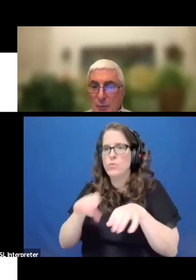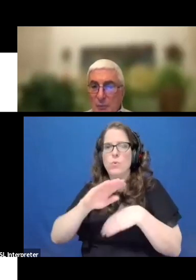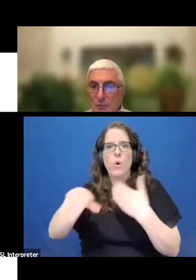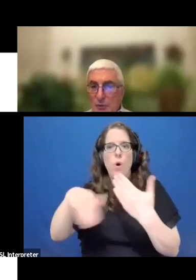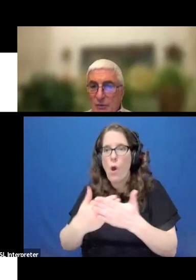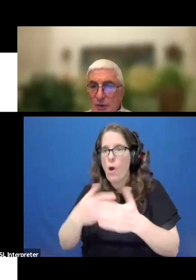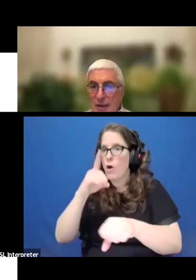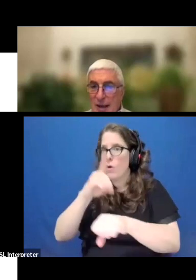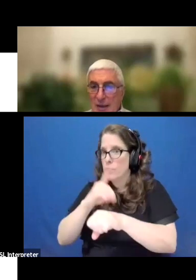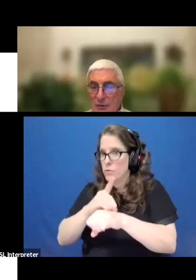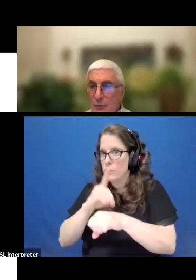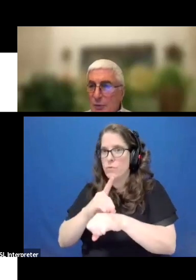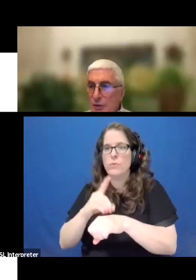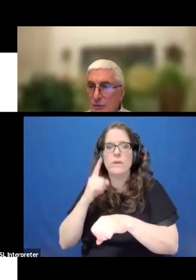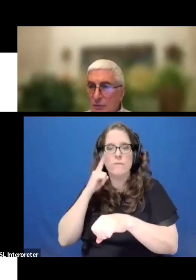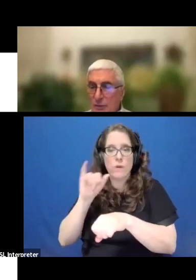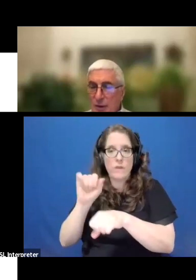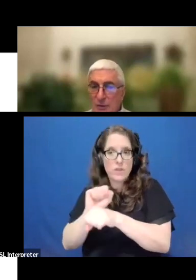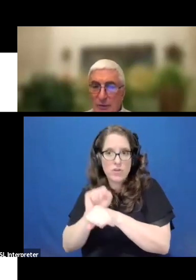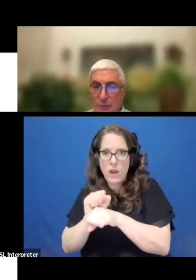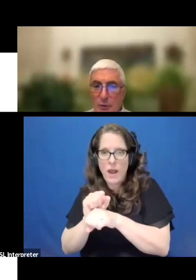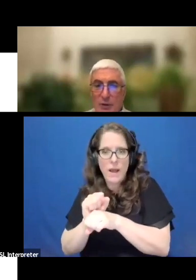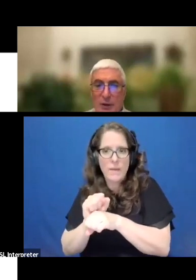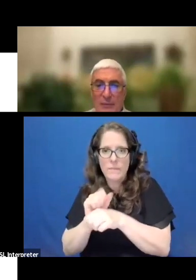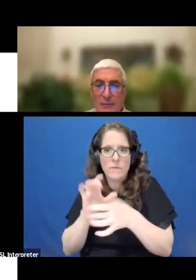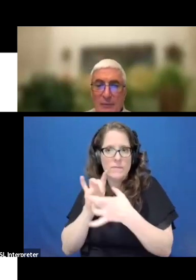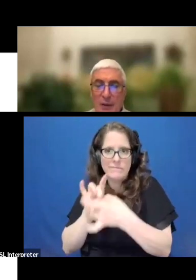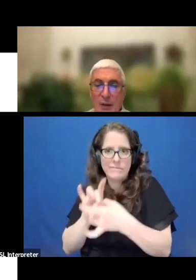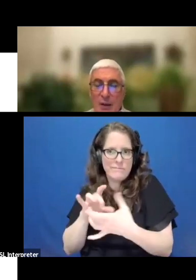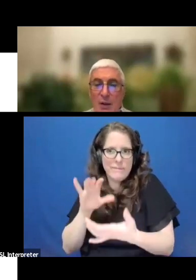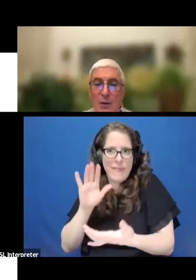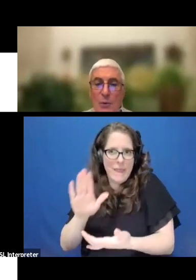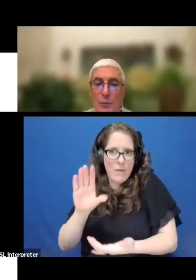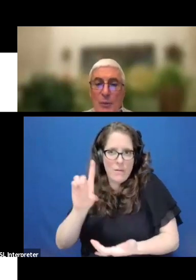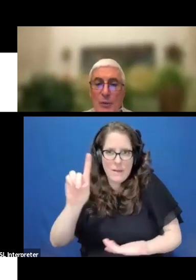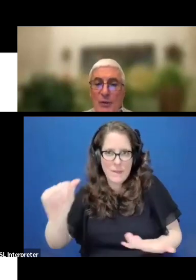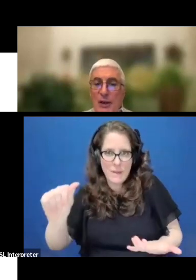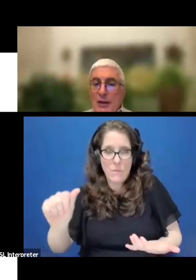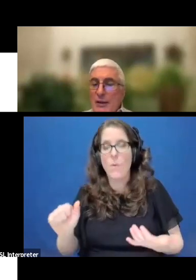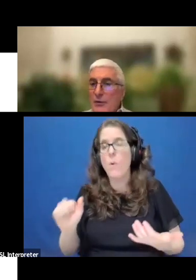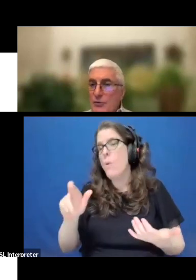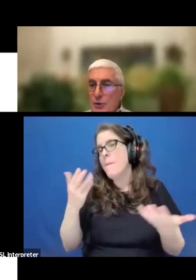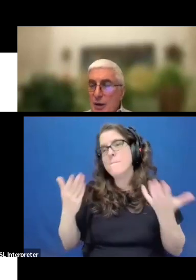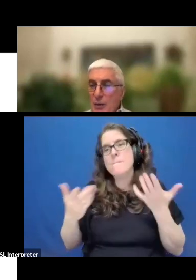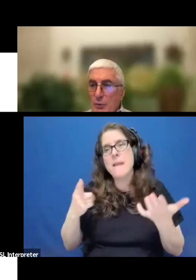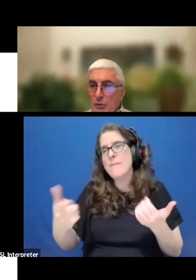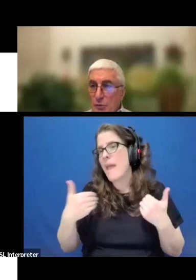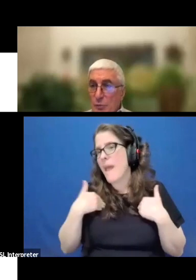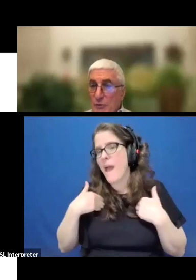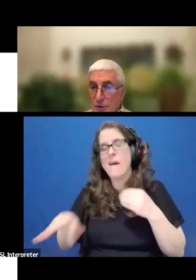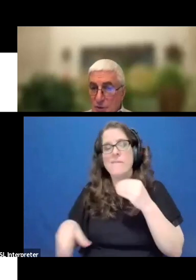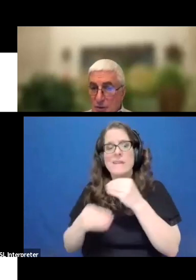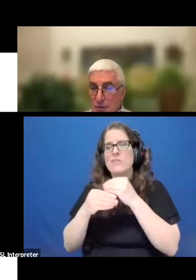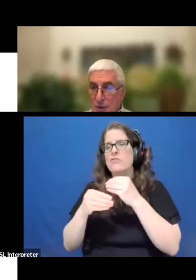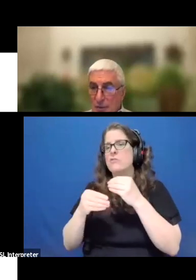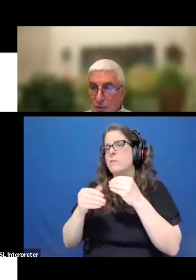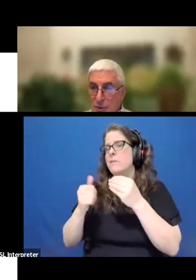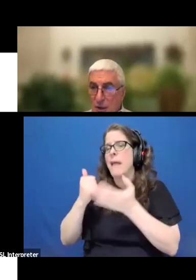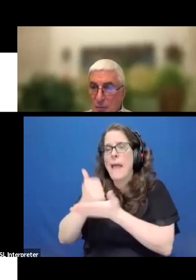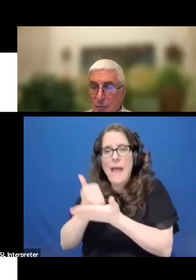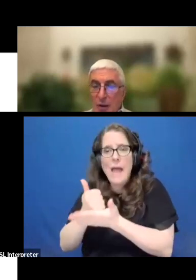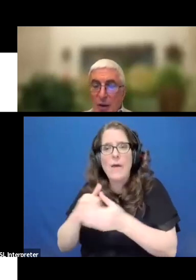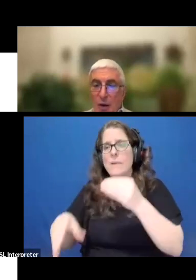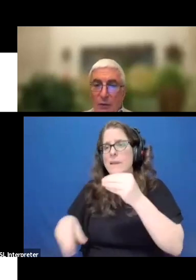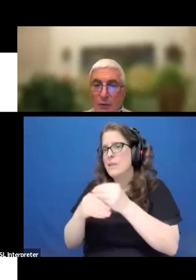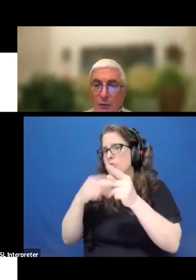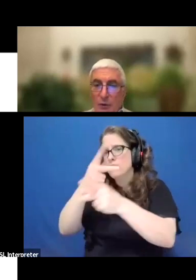job. Some duties they can't do because of disability, or maybe they're getting extra help or supervision on the